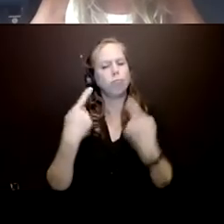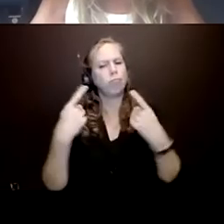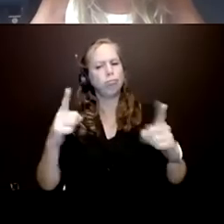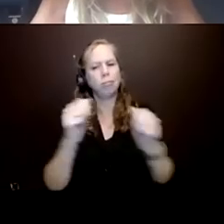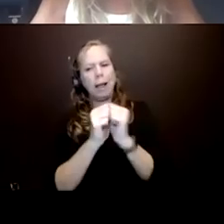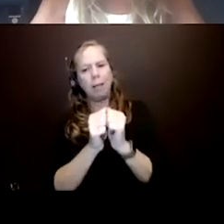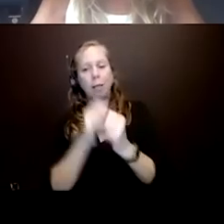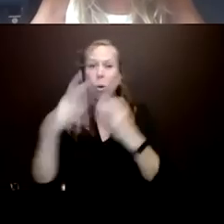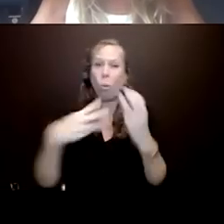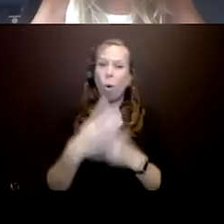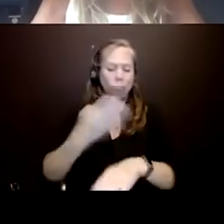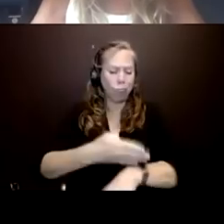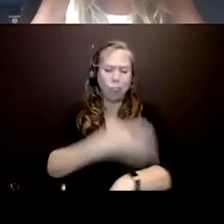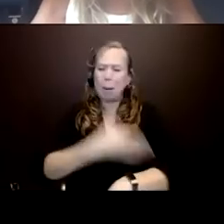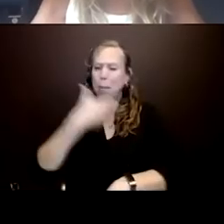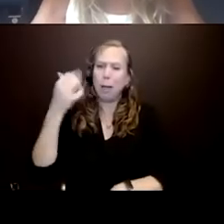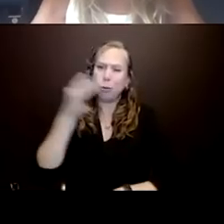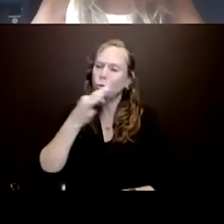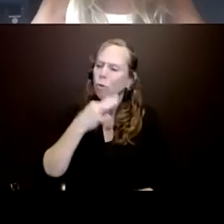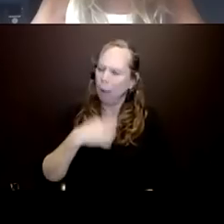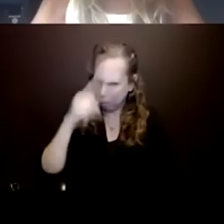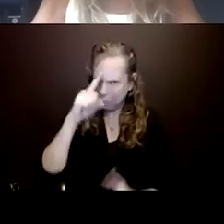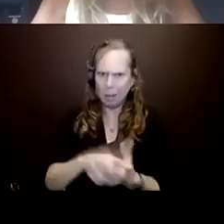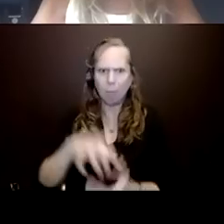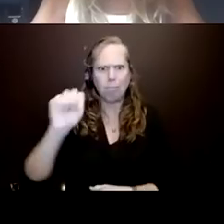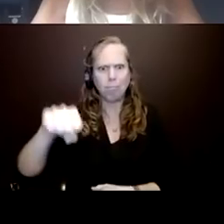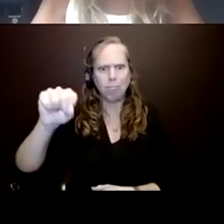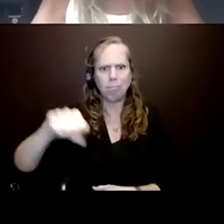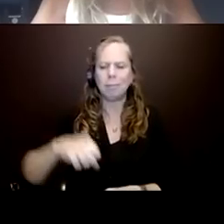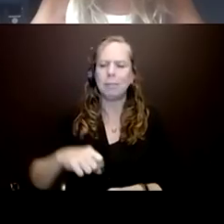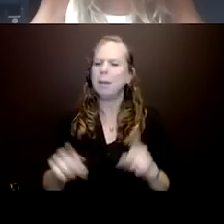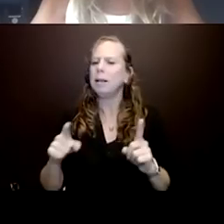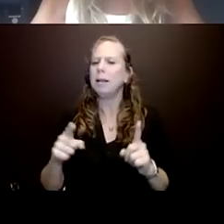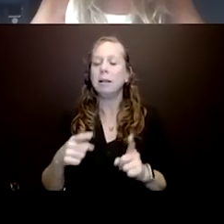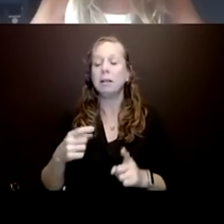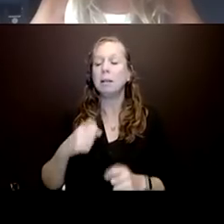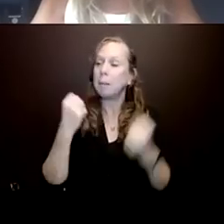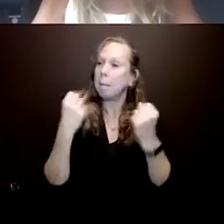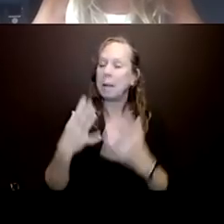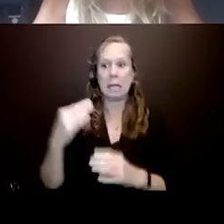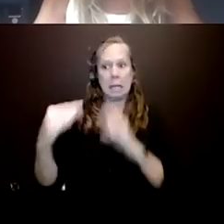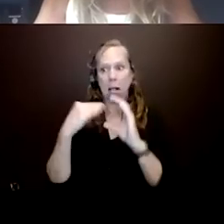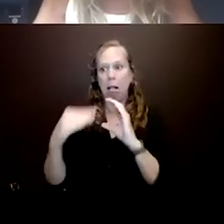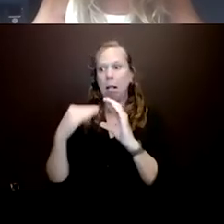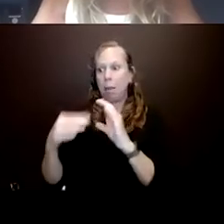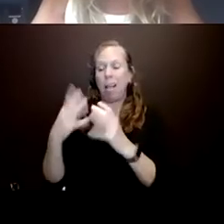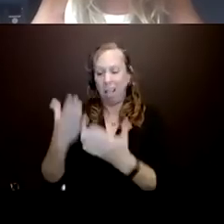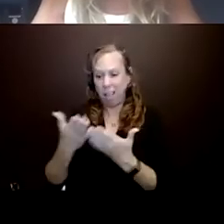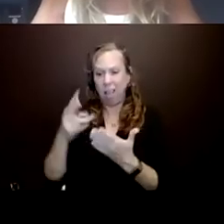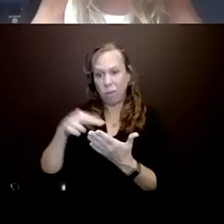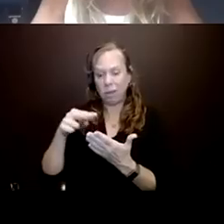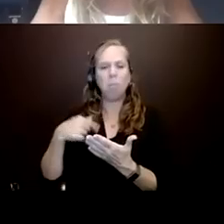be better soon. I firmly believe that. And I know that a lot of the questions that or a lot of emails I've received are about the fact